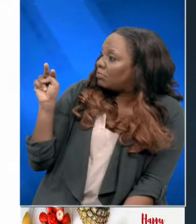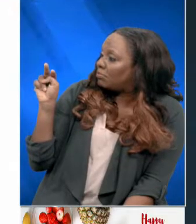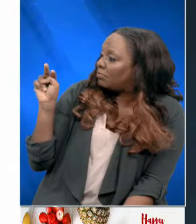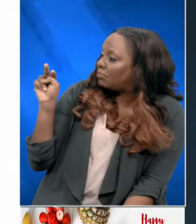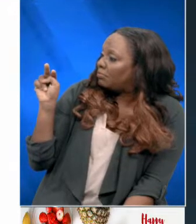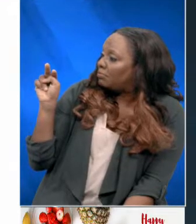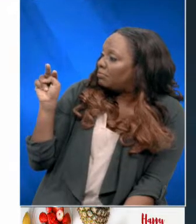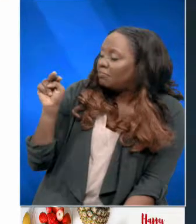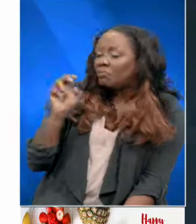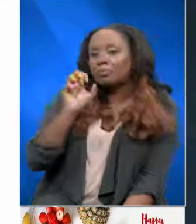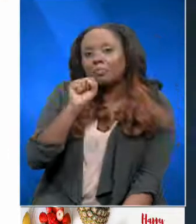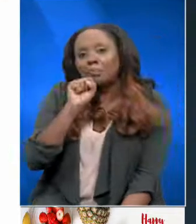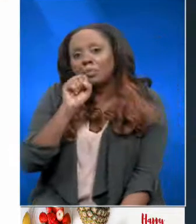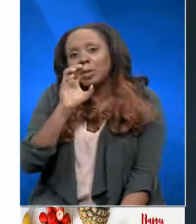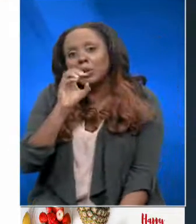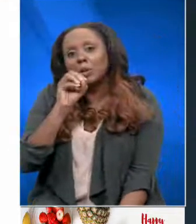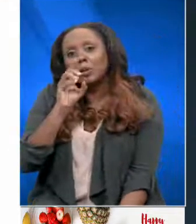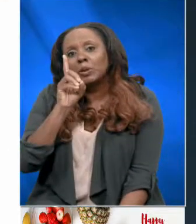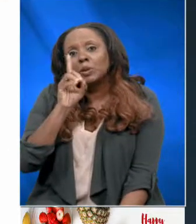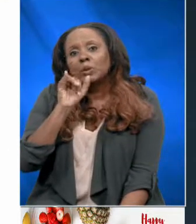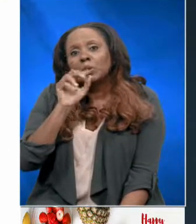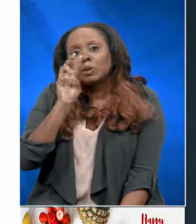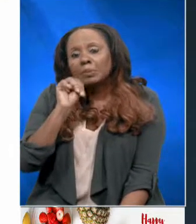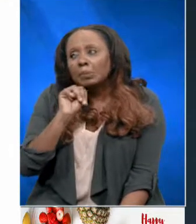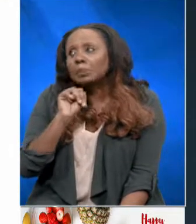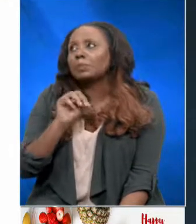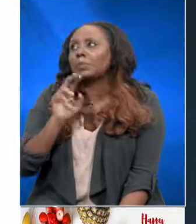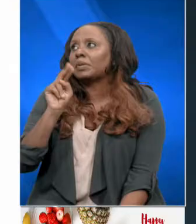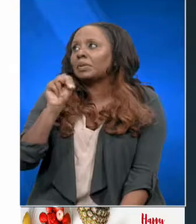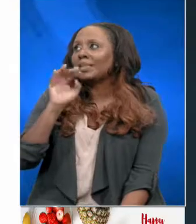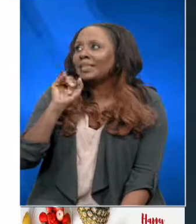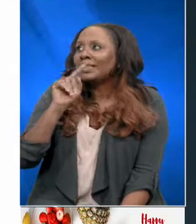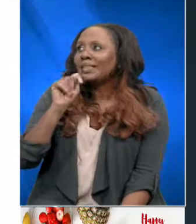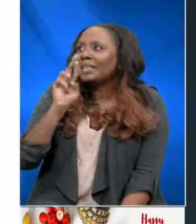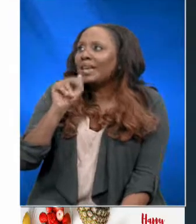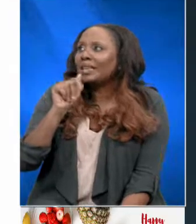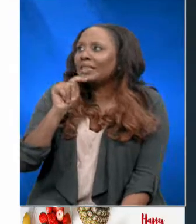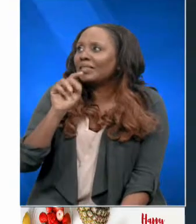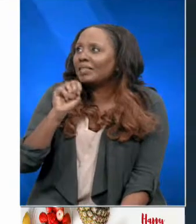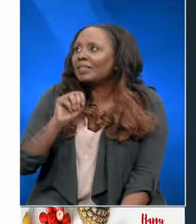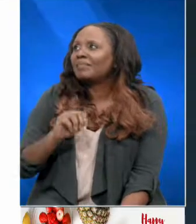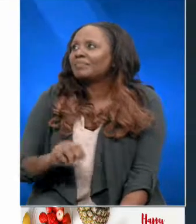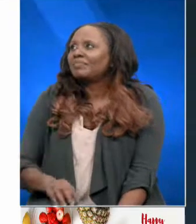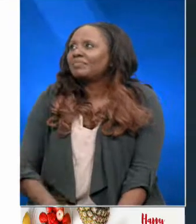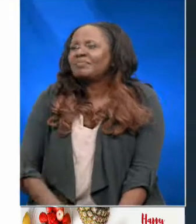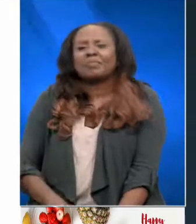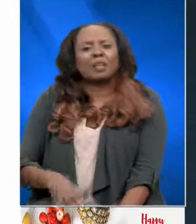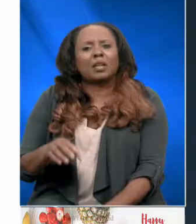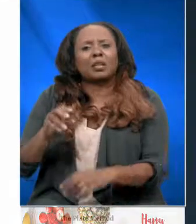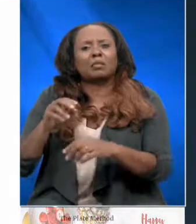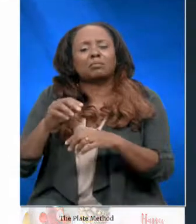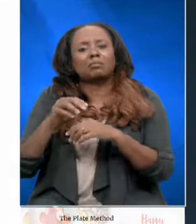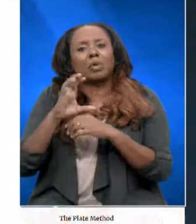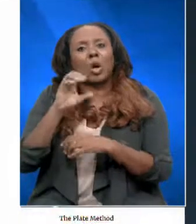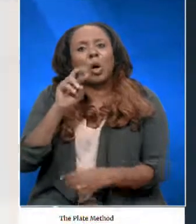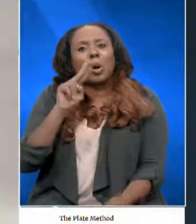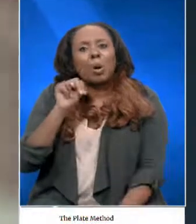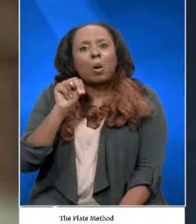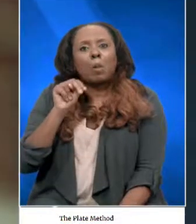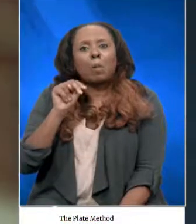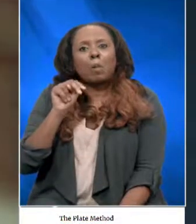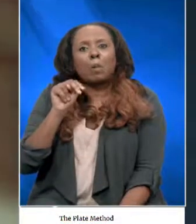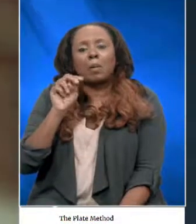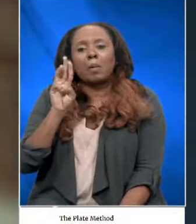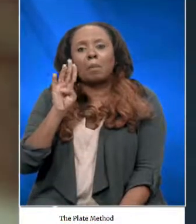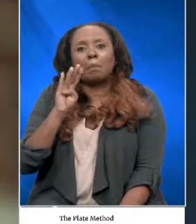So those are the ingredients in the corned beef, and the corned beef is like a salted beef or preserved beef. All right,